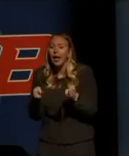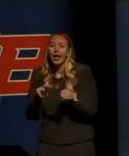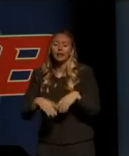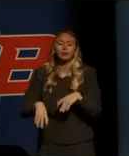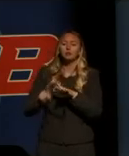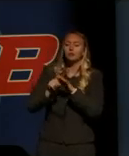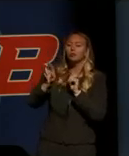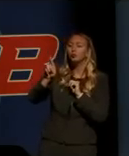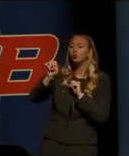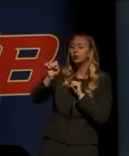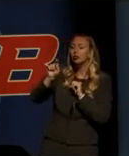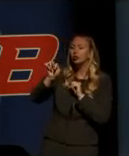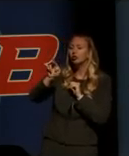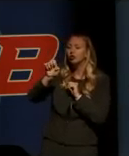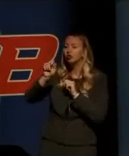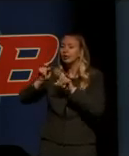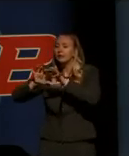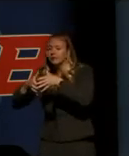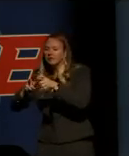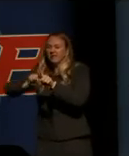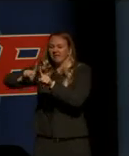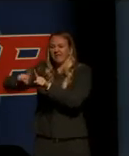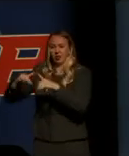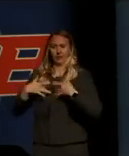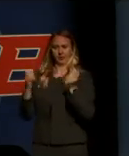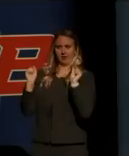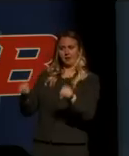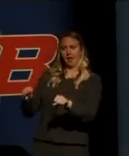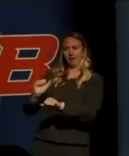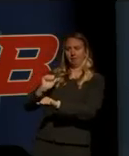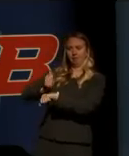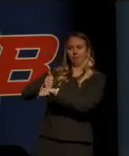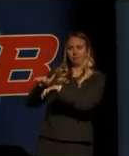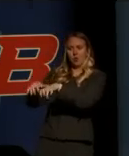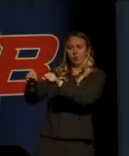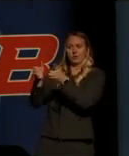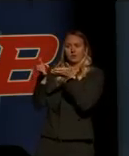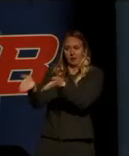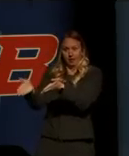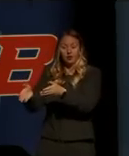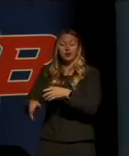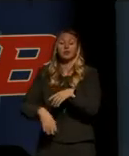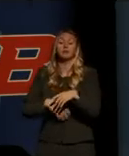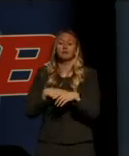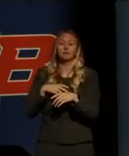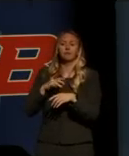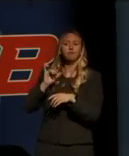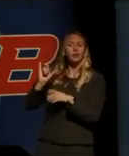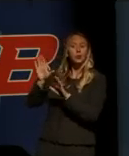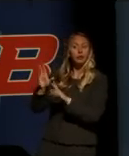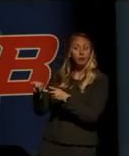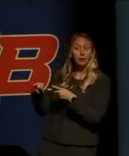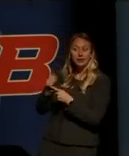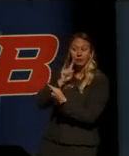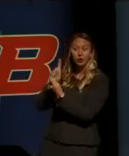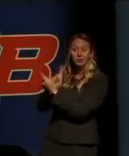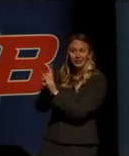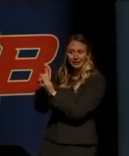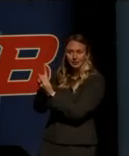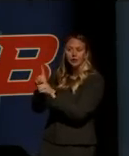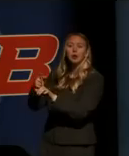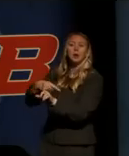events. In addition to being a great place to meet, we're offering